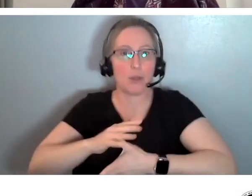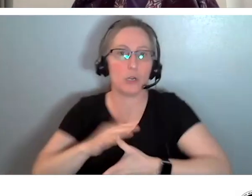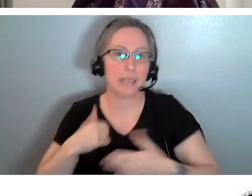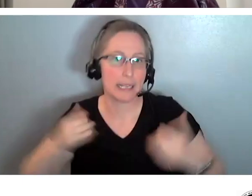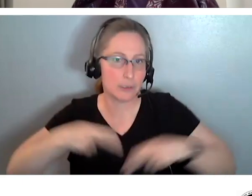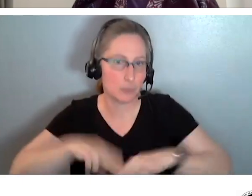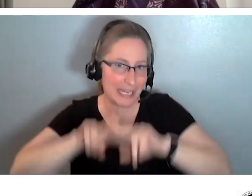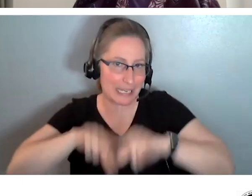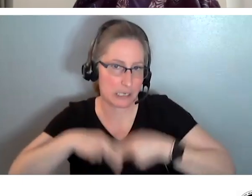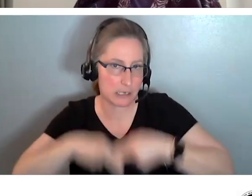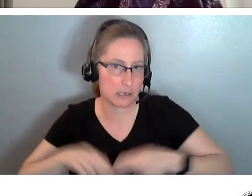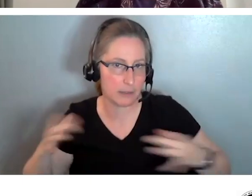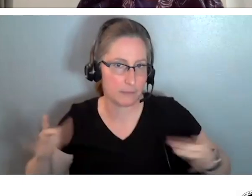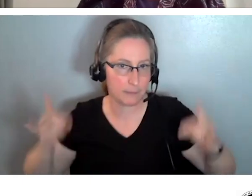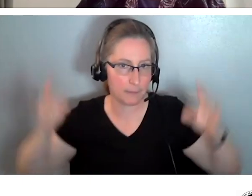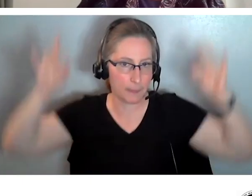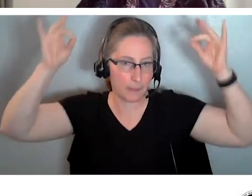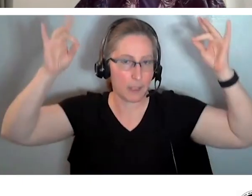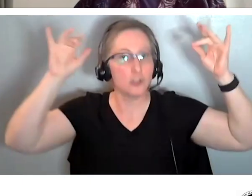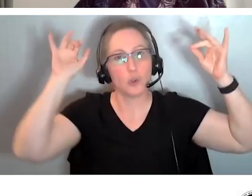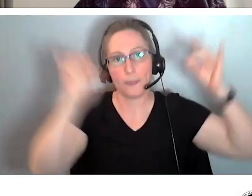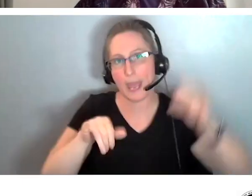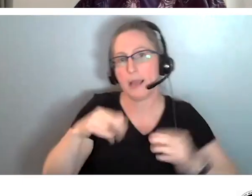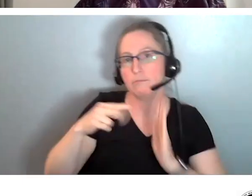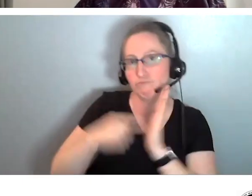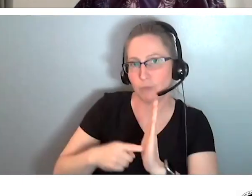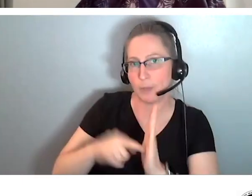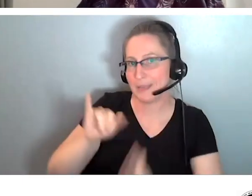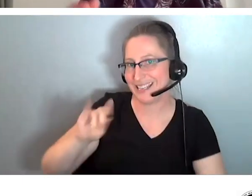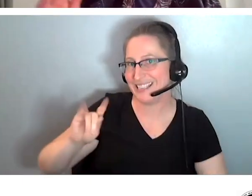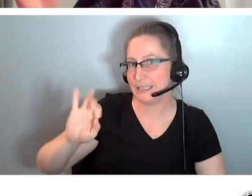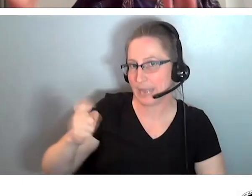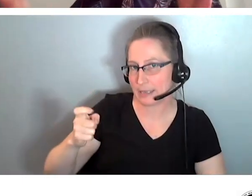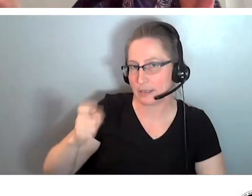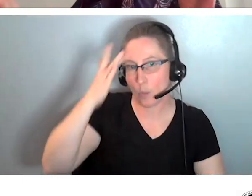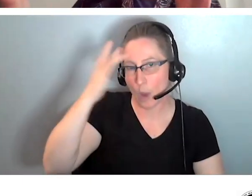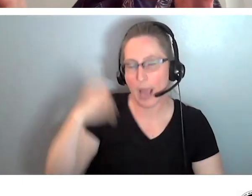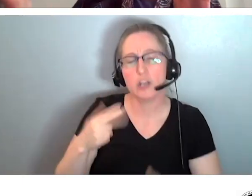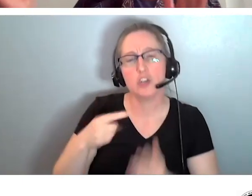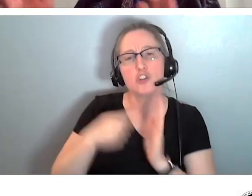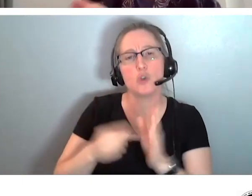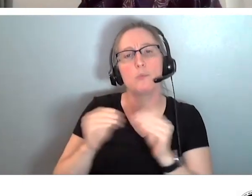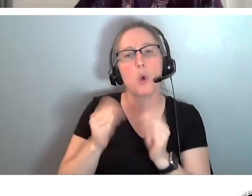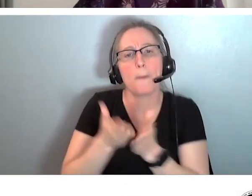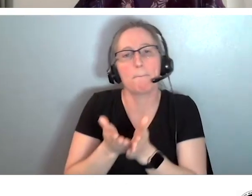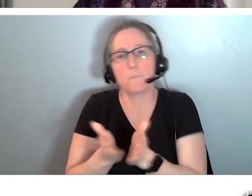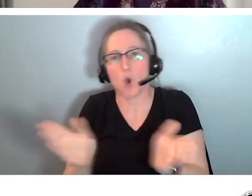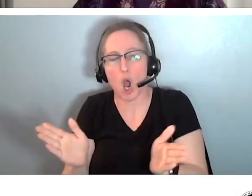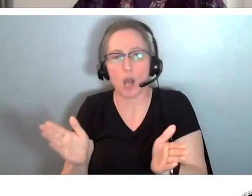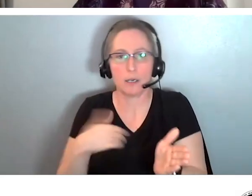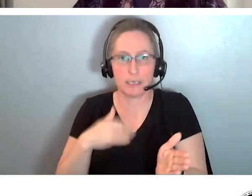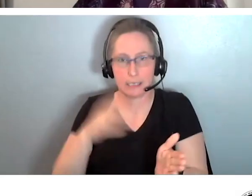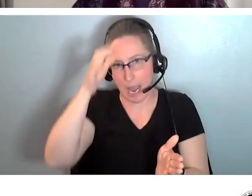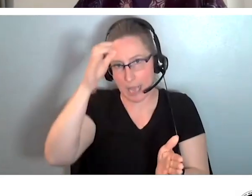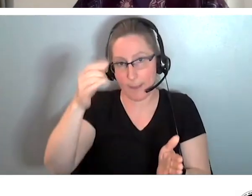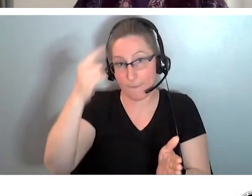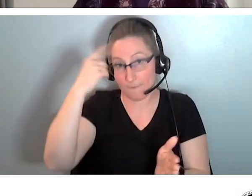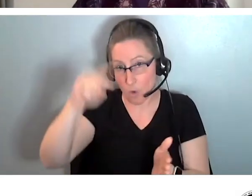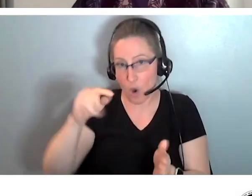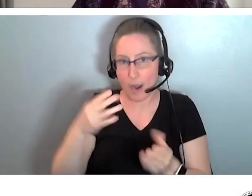swinging. So this one would then be an index because it represents a broader concept of playground then.